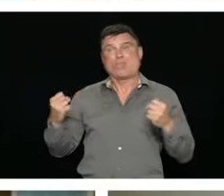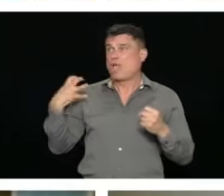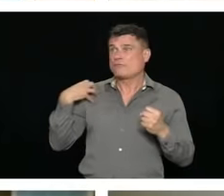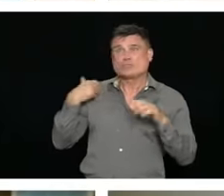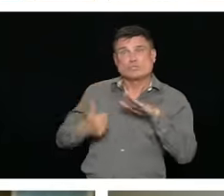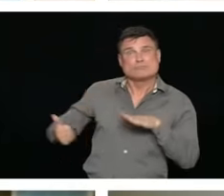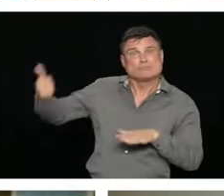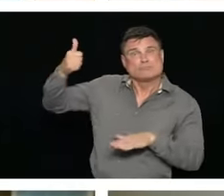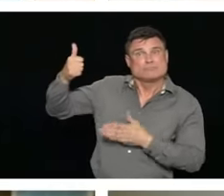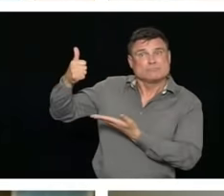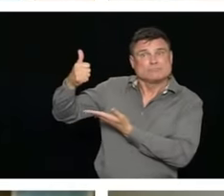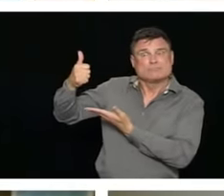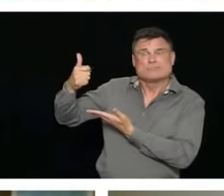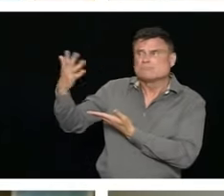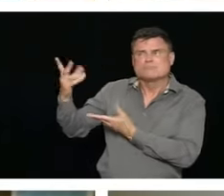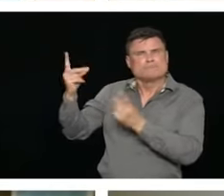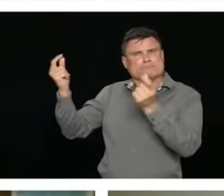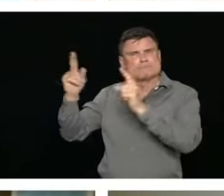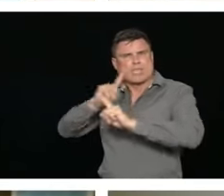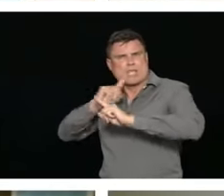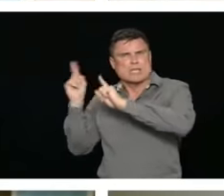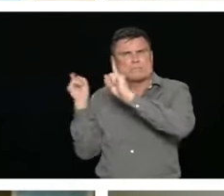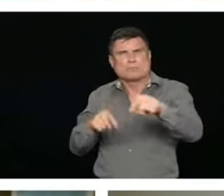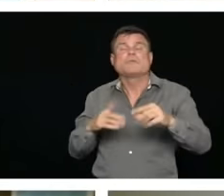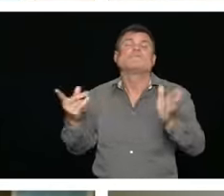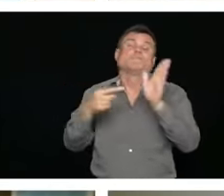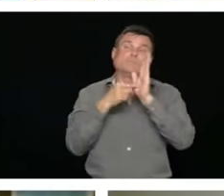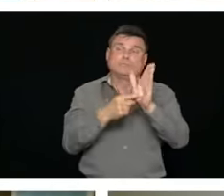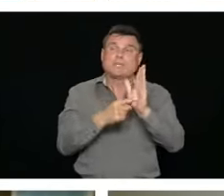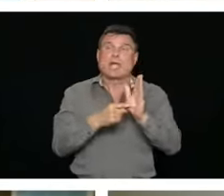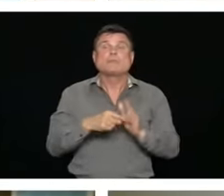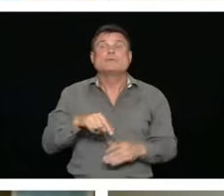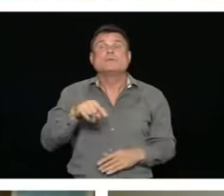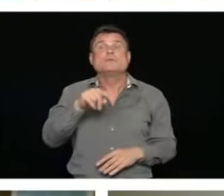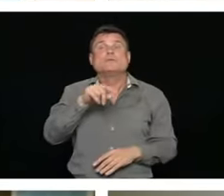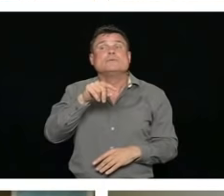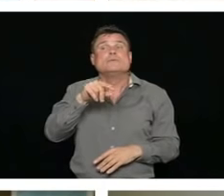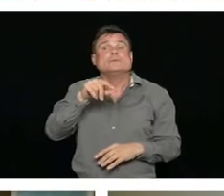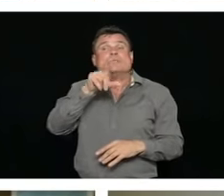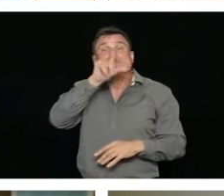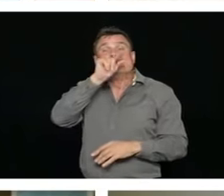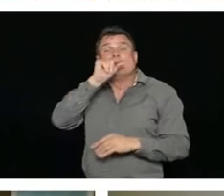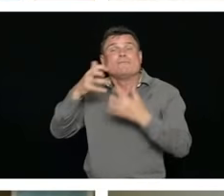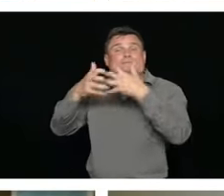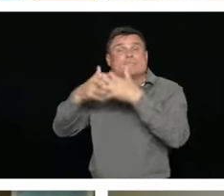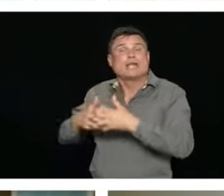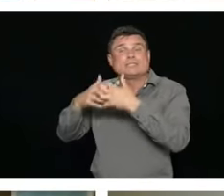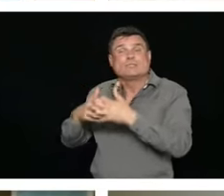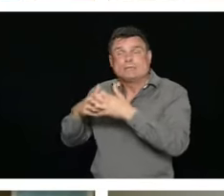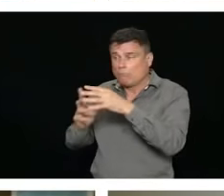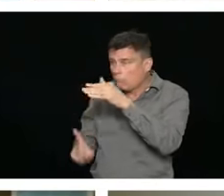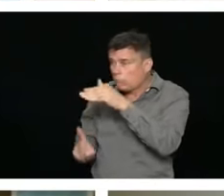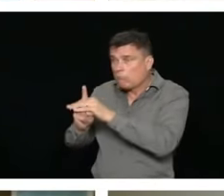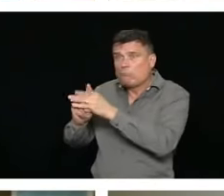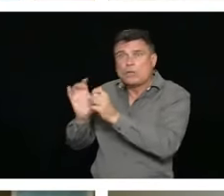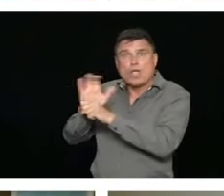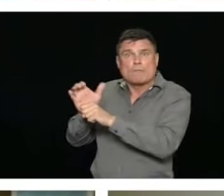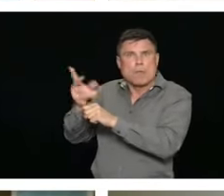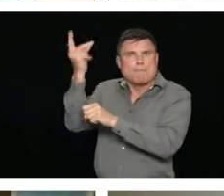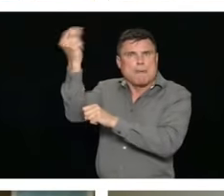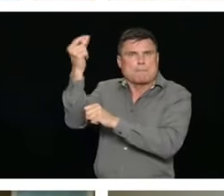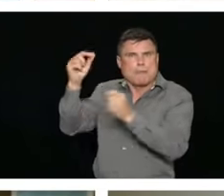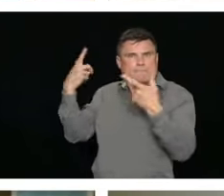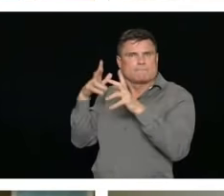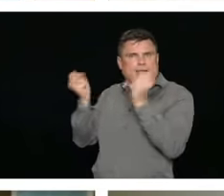handled. All of these things have been tests on our system, and we learn from every single one. So, the development of those stages and our ability